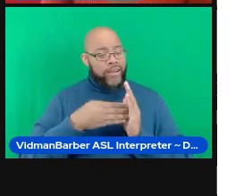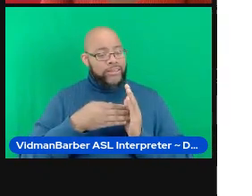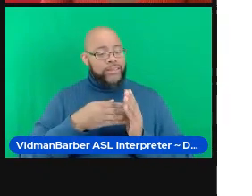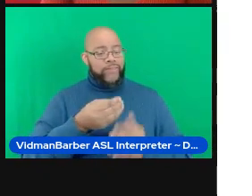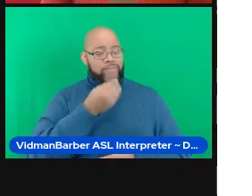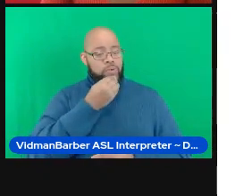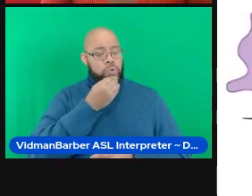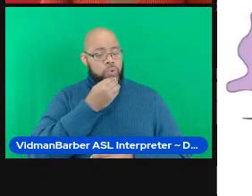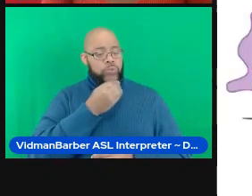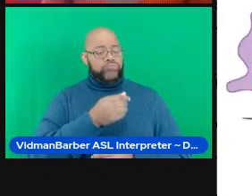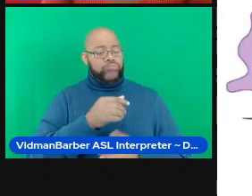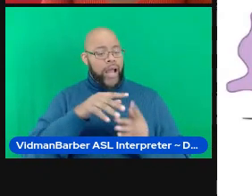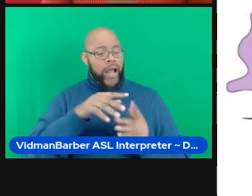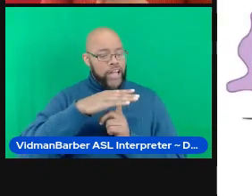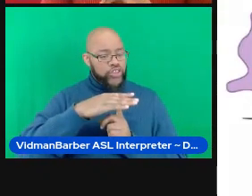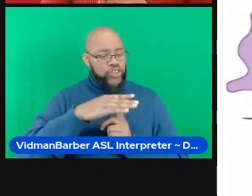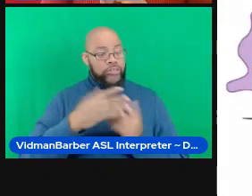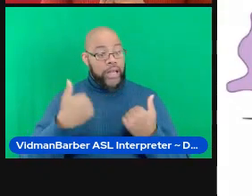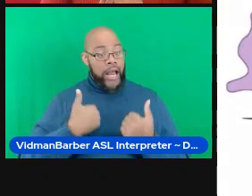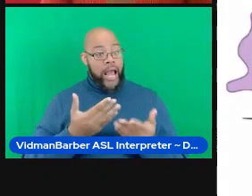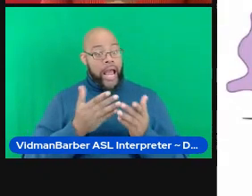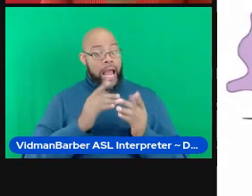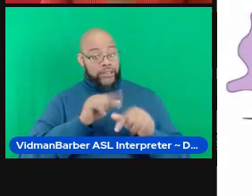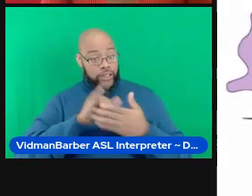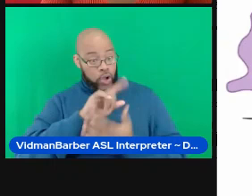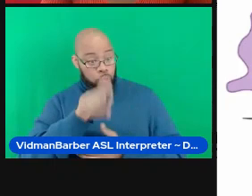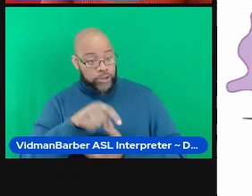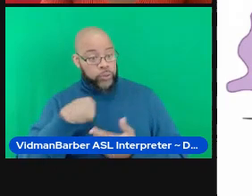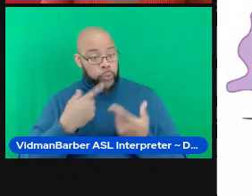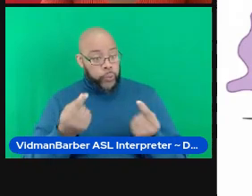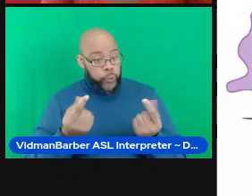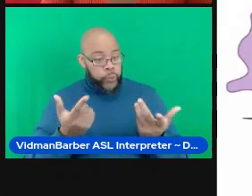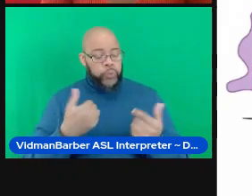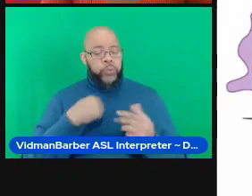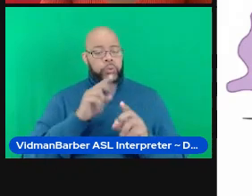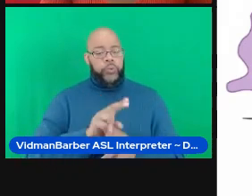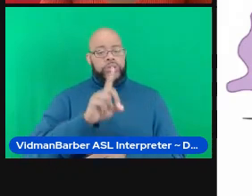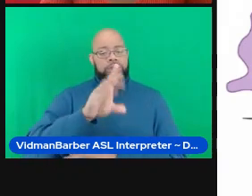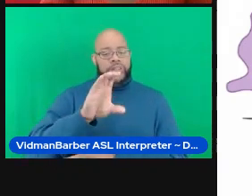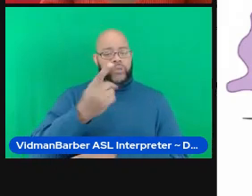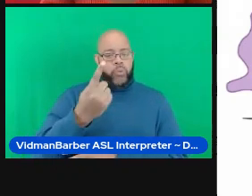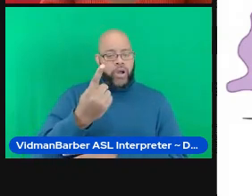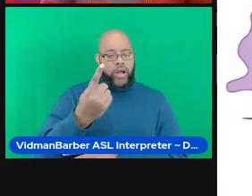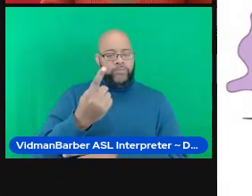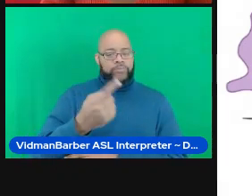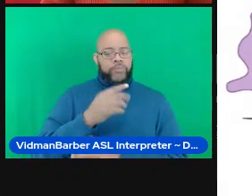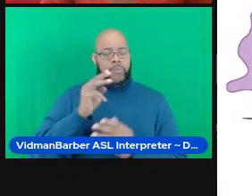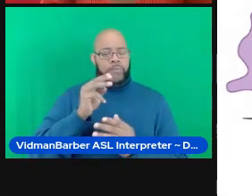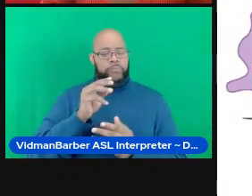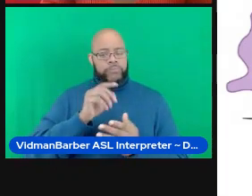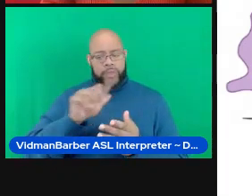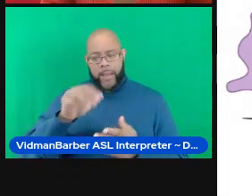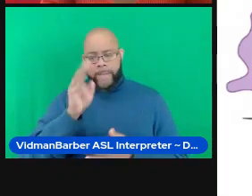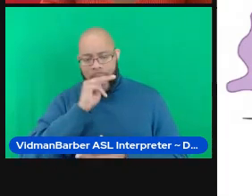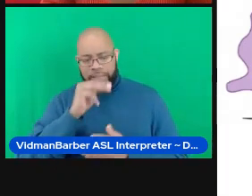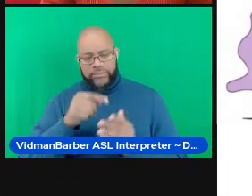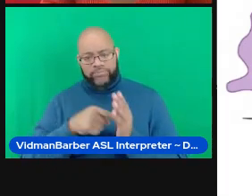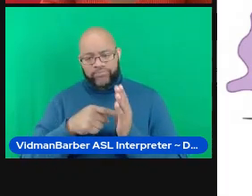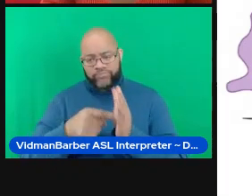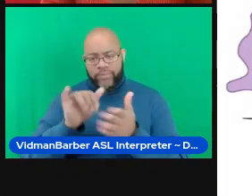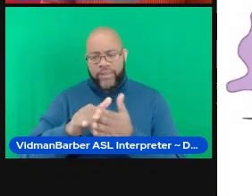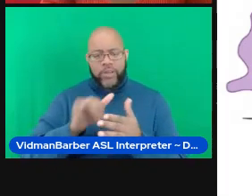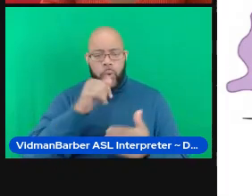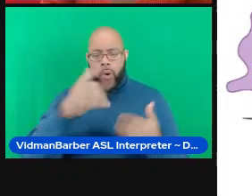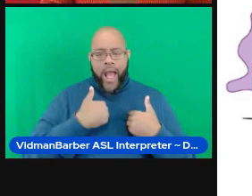antigens. So to answer this question, we use DC1 knockout mice. So these mice lack